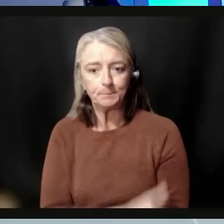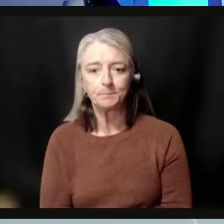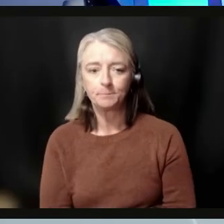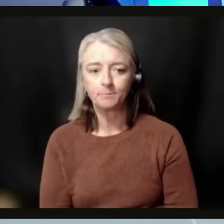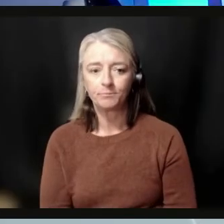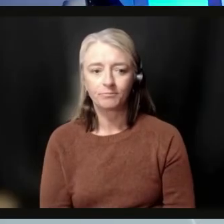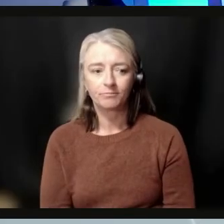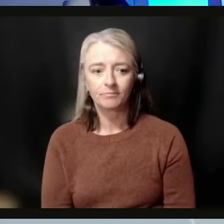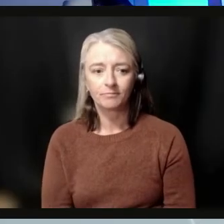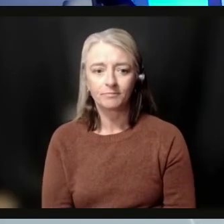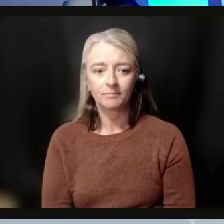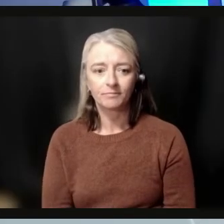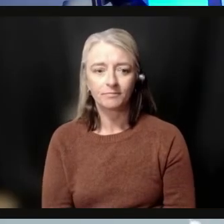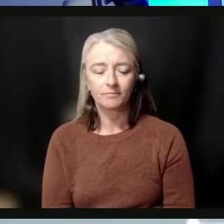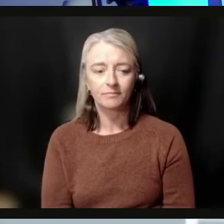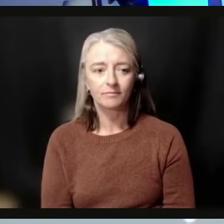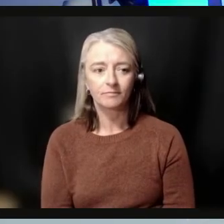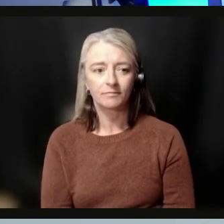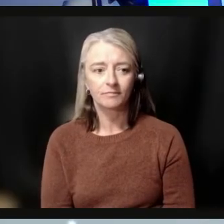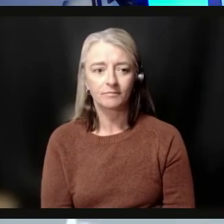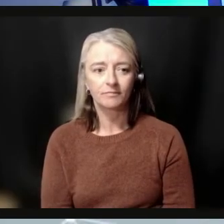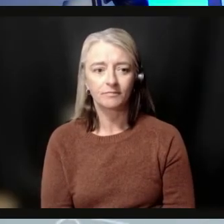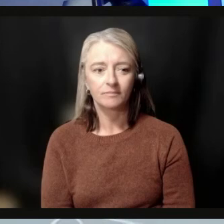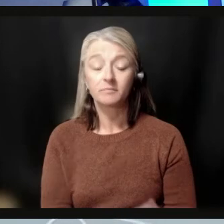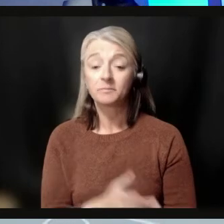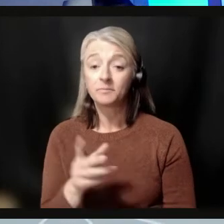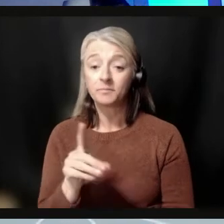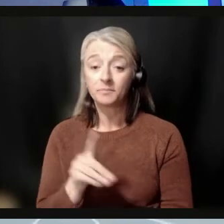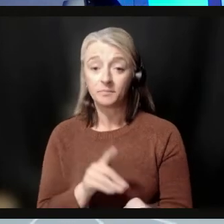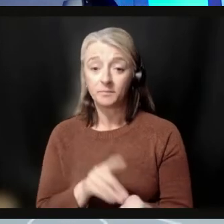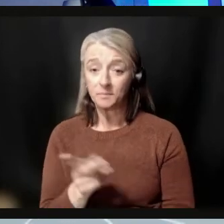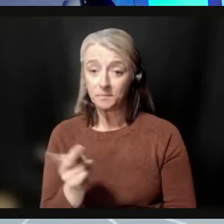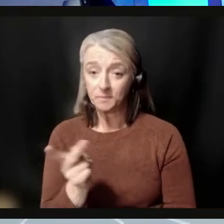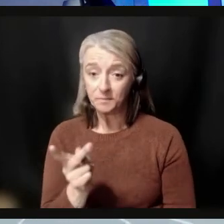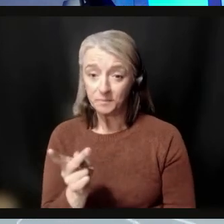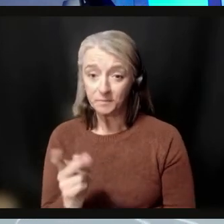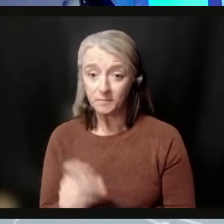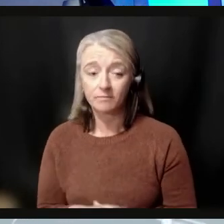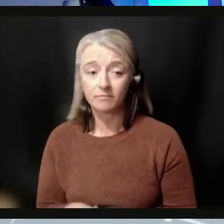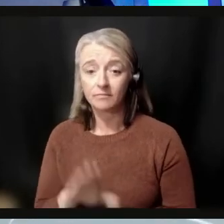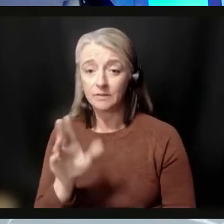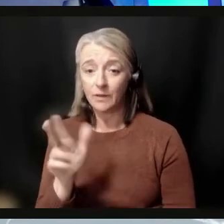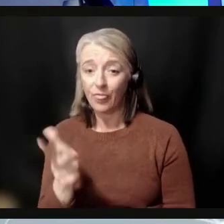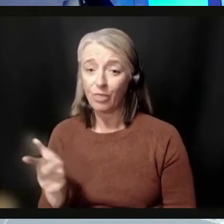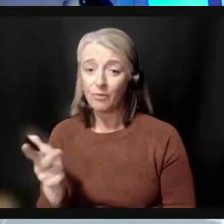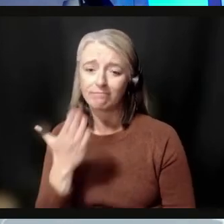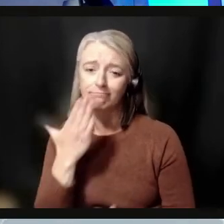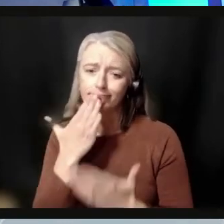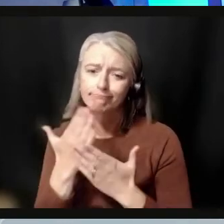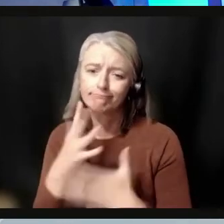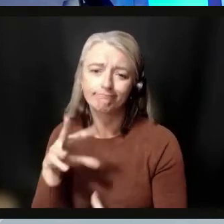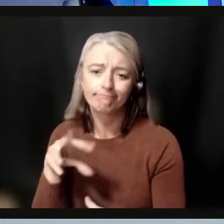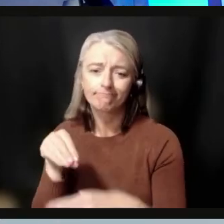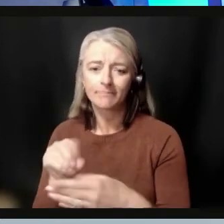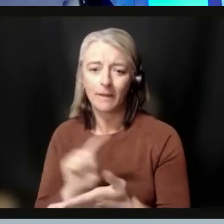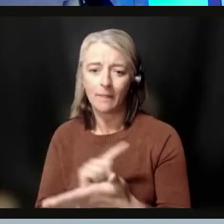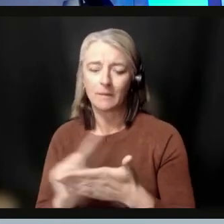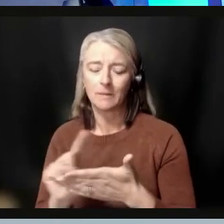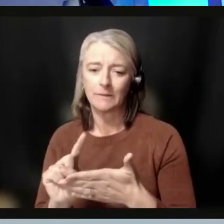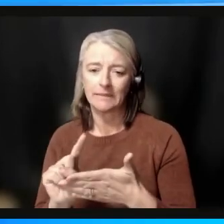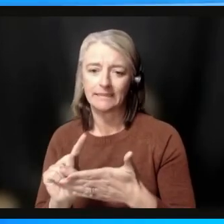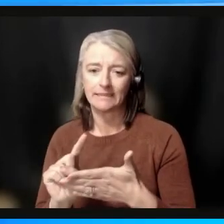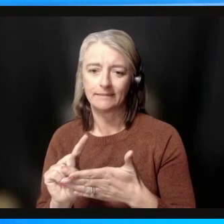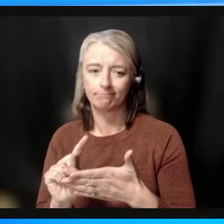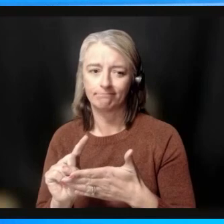Absolutely. So Dr. Nye, Dr. Klemp, and Becky, thank you for being part of this week's episode of Bench to